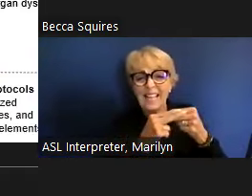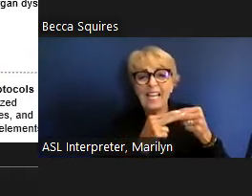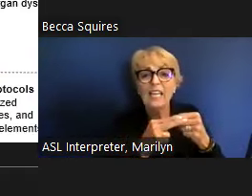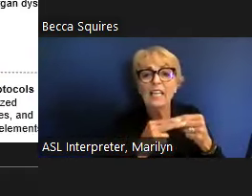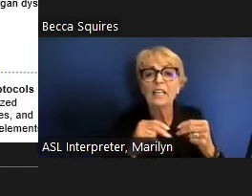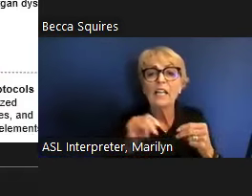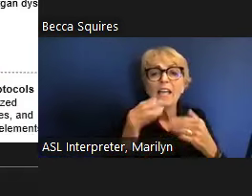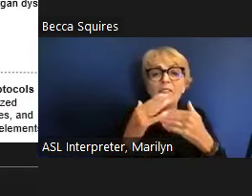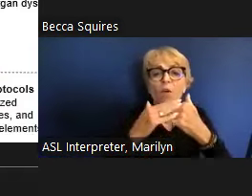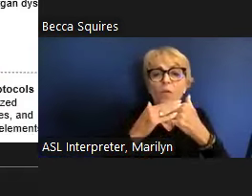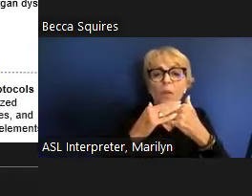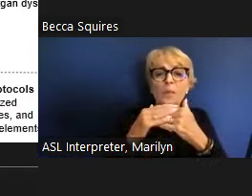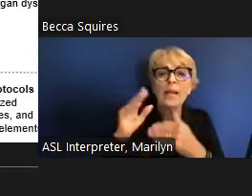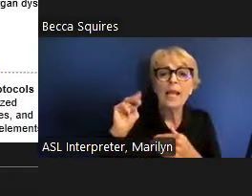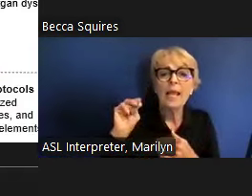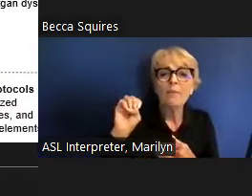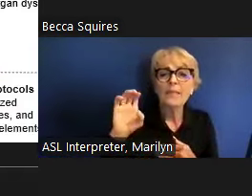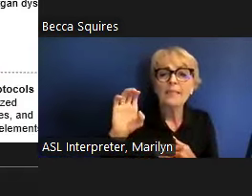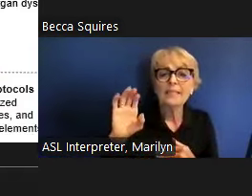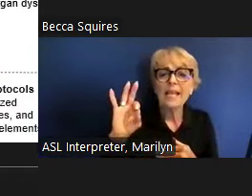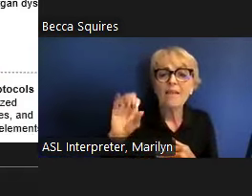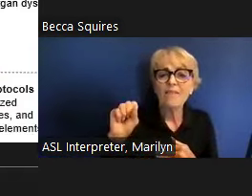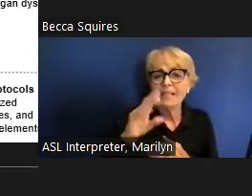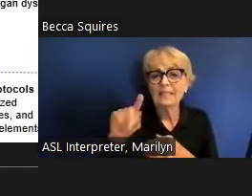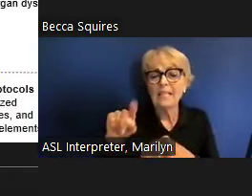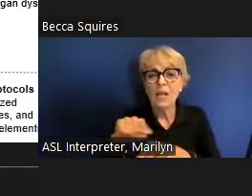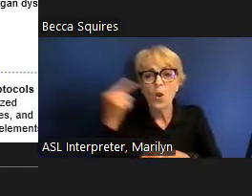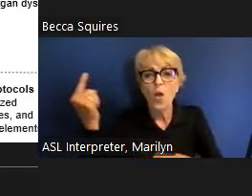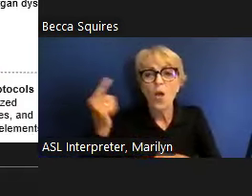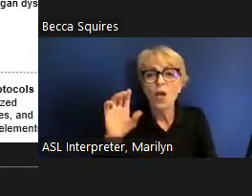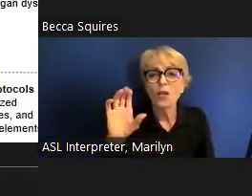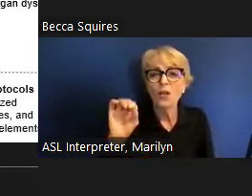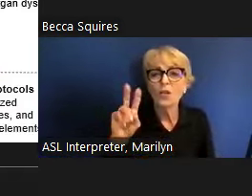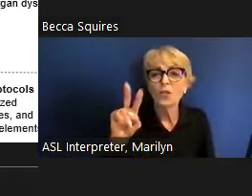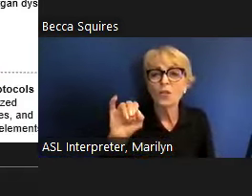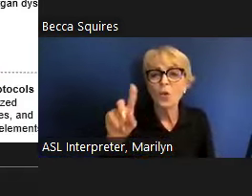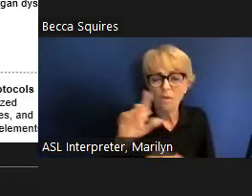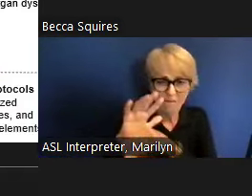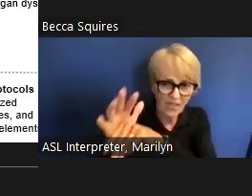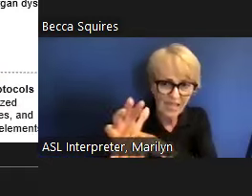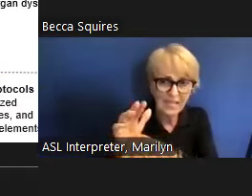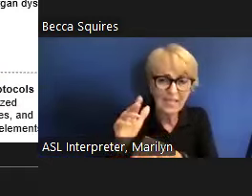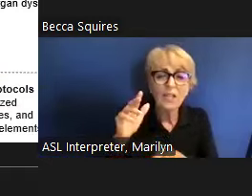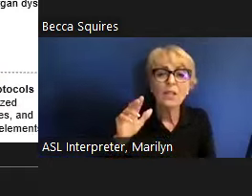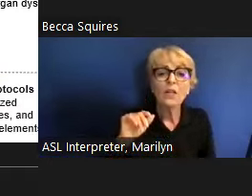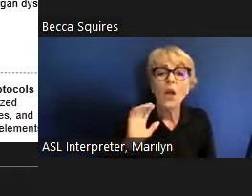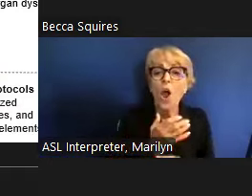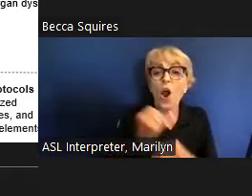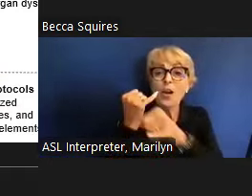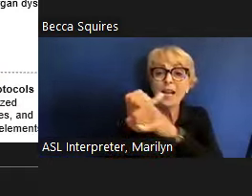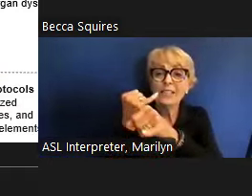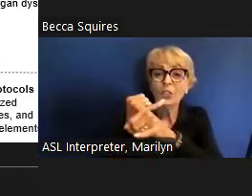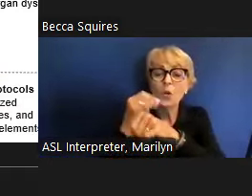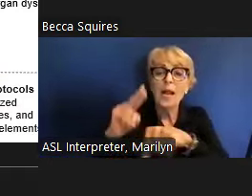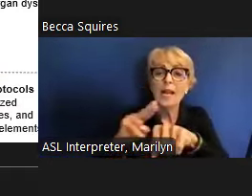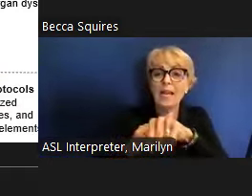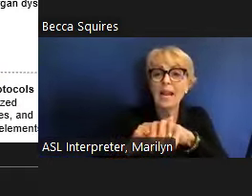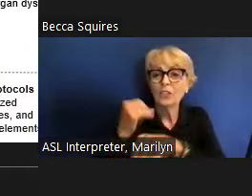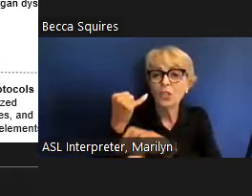between ME/CFS and long COVID. Now, I'd say that our institute and the National Institute